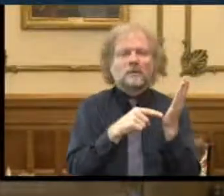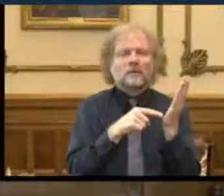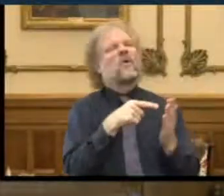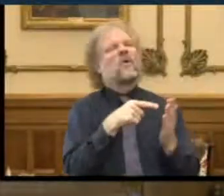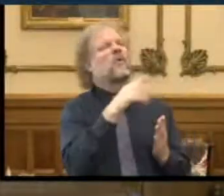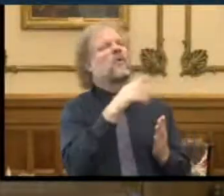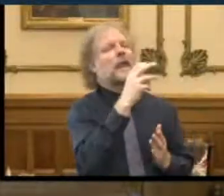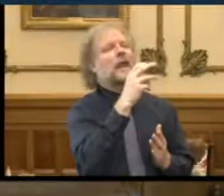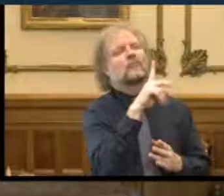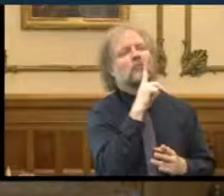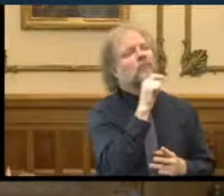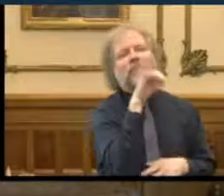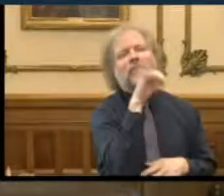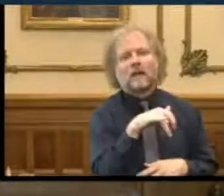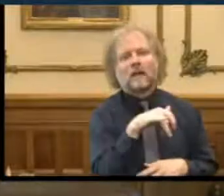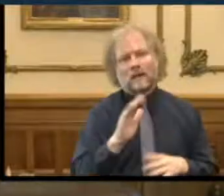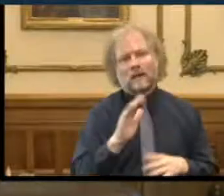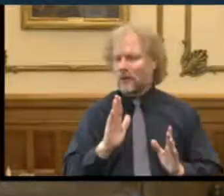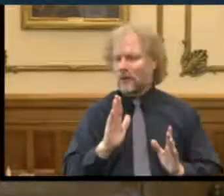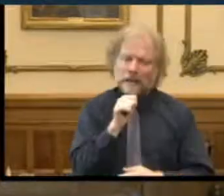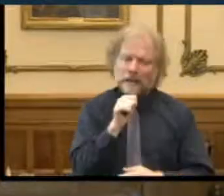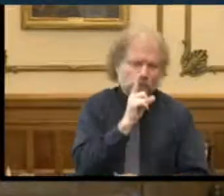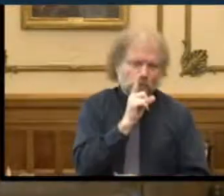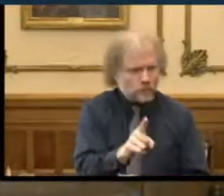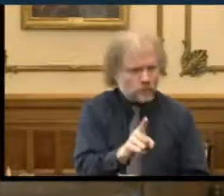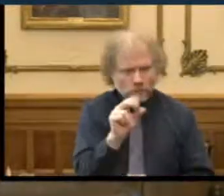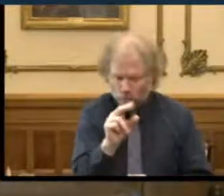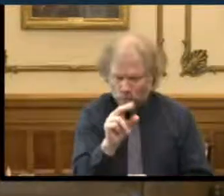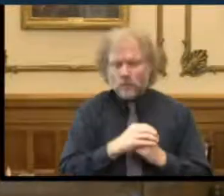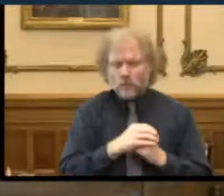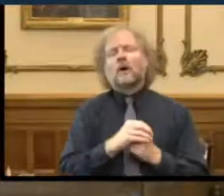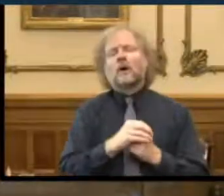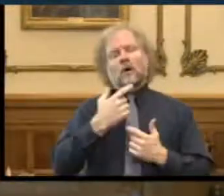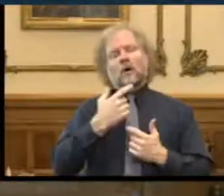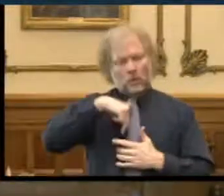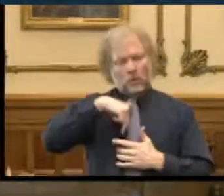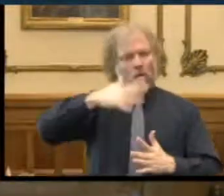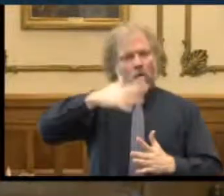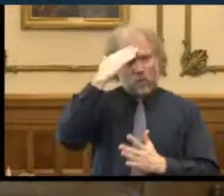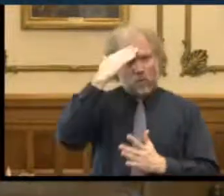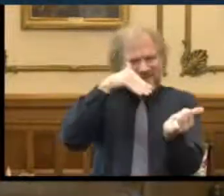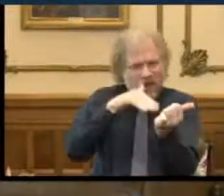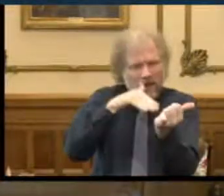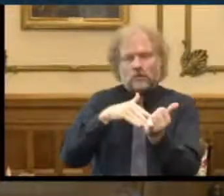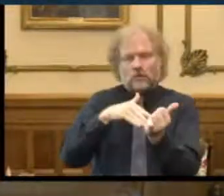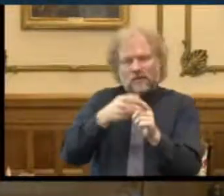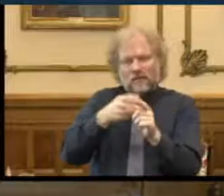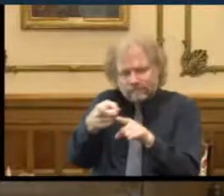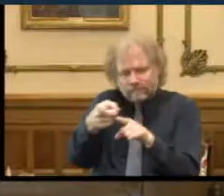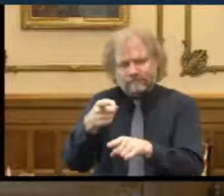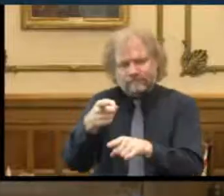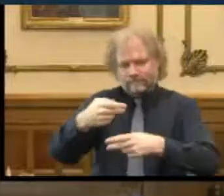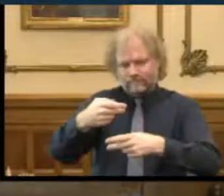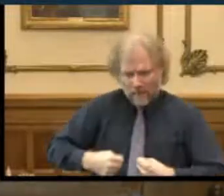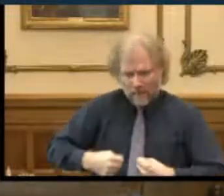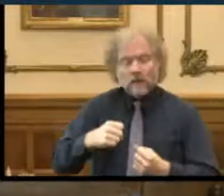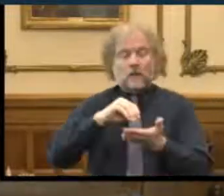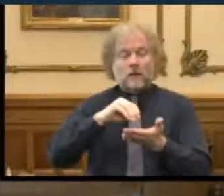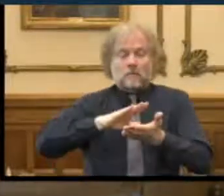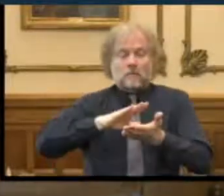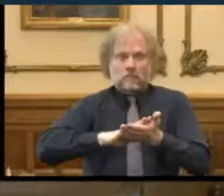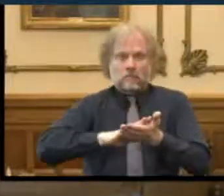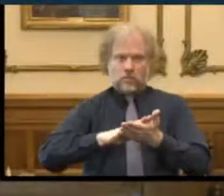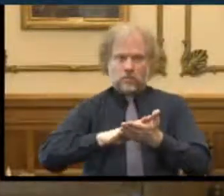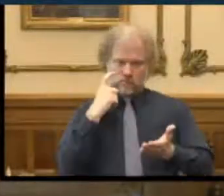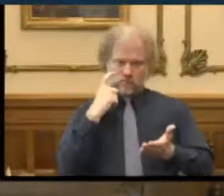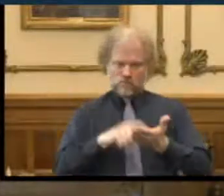their cancer. That is absolutely not true. We know that physicians and healthcare professionals put down what they